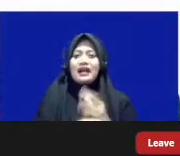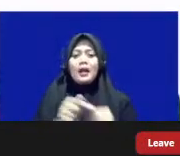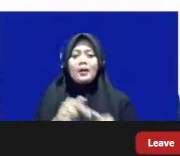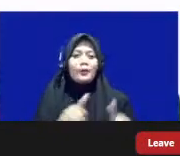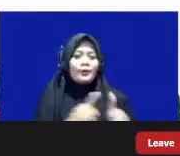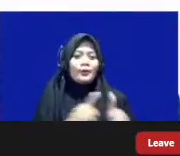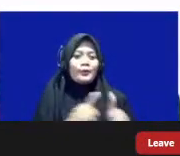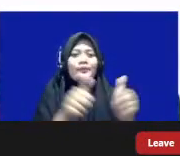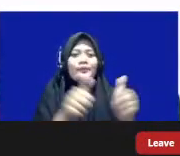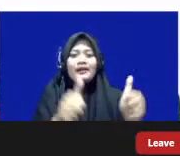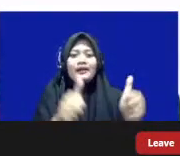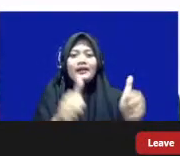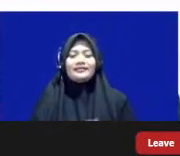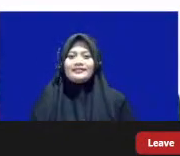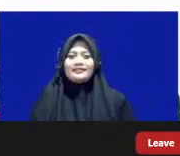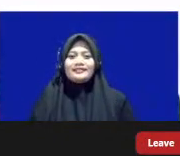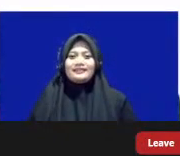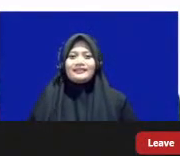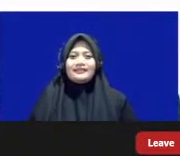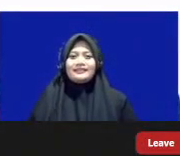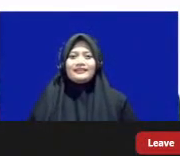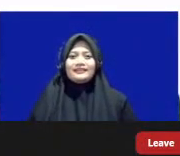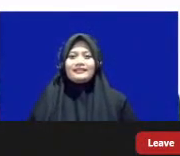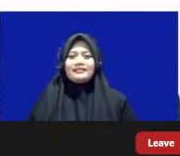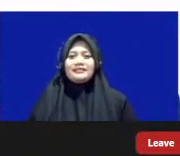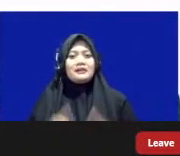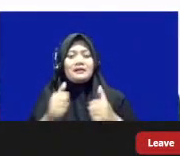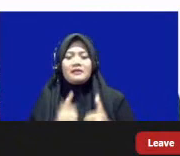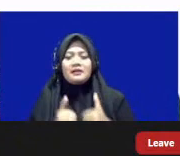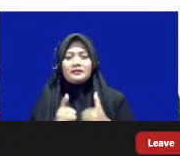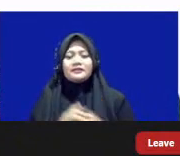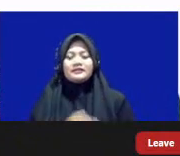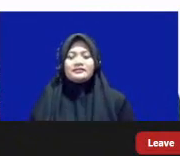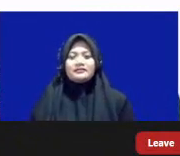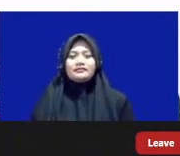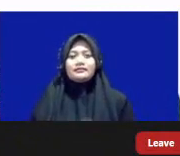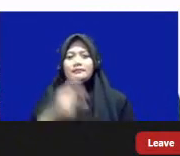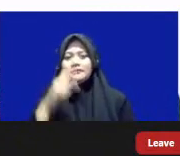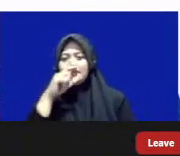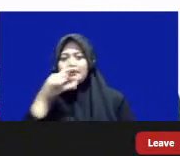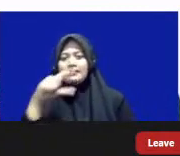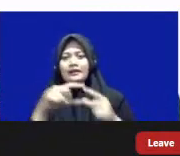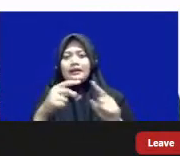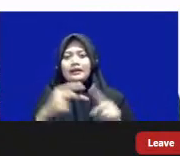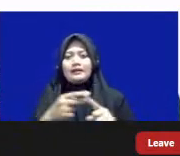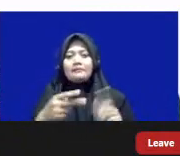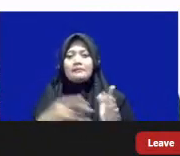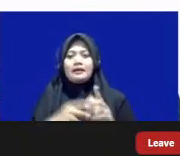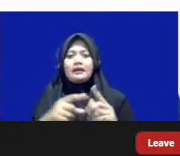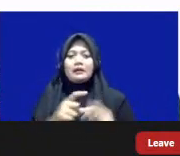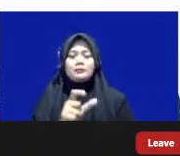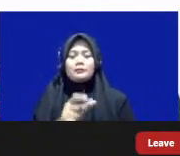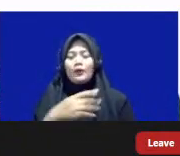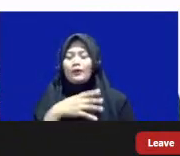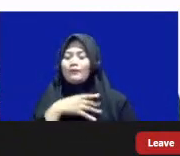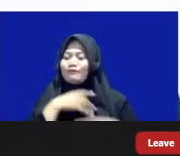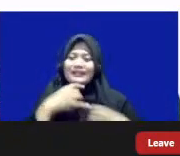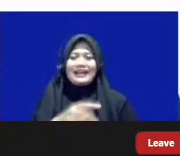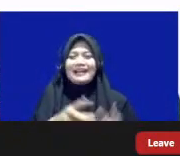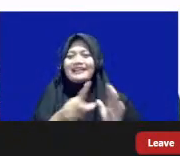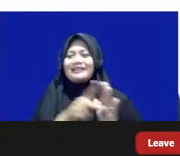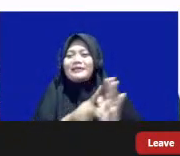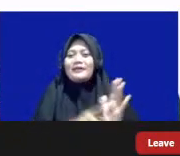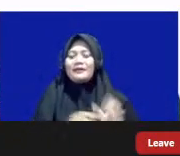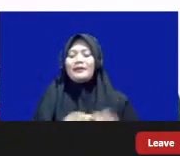Fantastic. Thank you very much, Mr. Ahmadu. It's really interesting. I just realized your program is actually older than me. So I have to